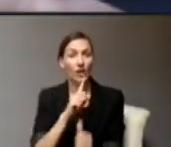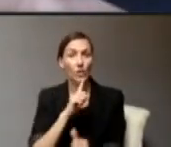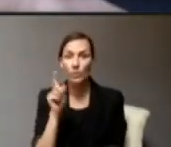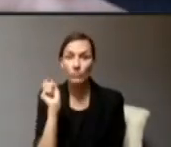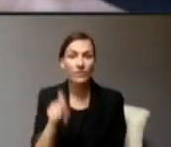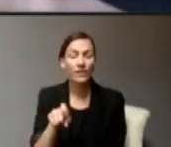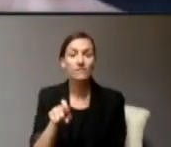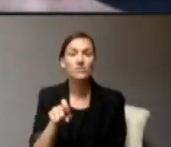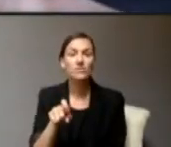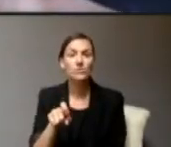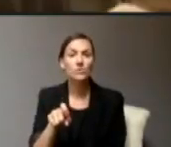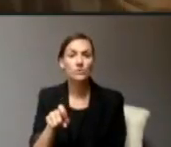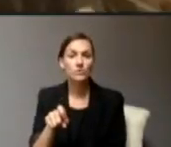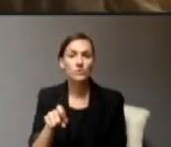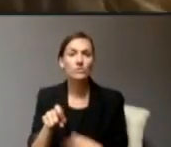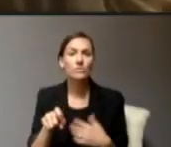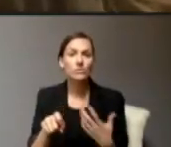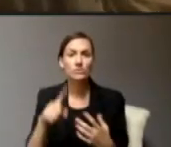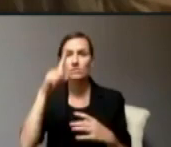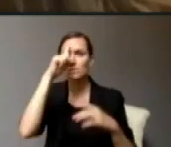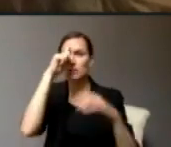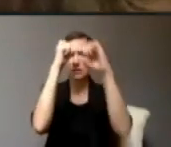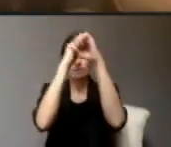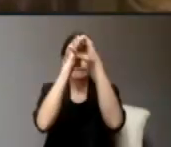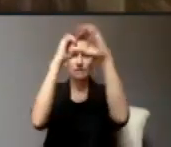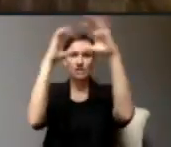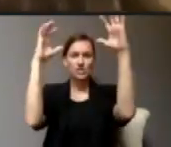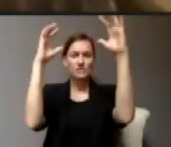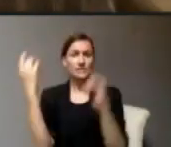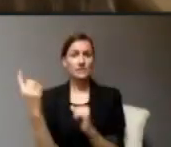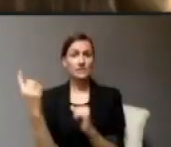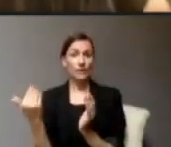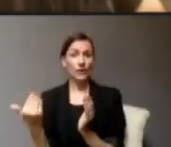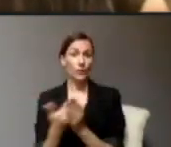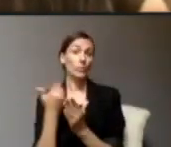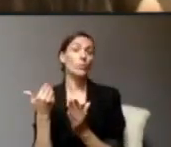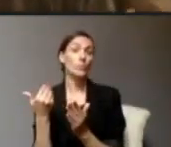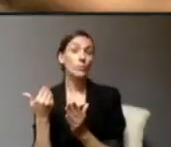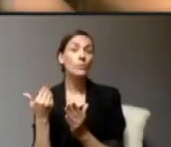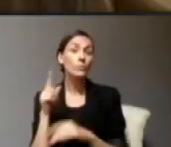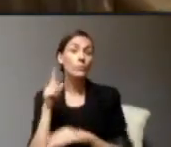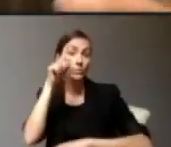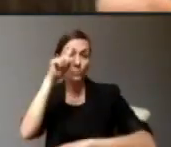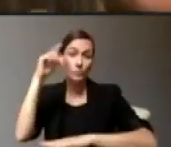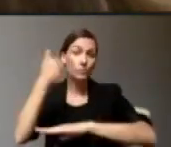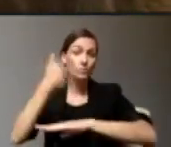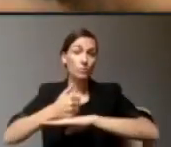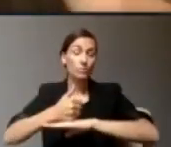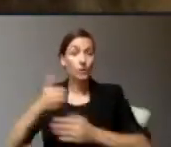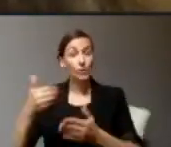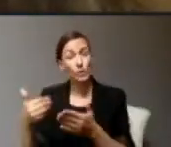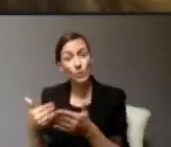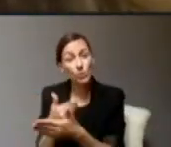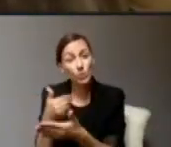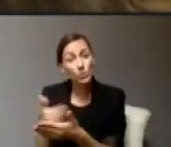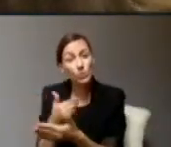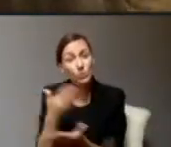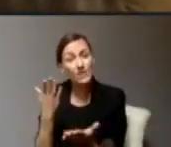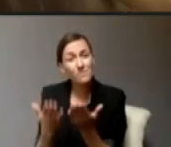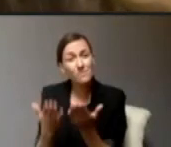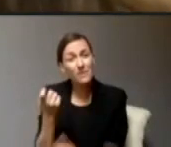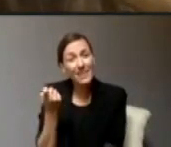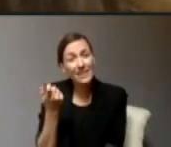to, envision something brand new, right? And sometimes something new might be a